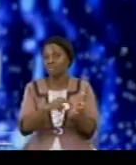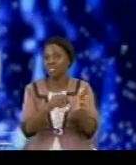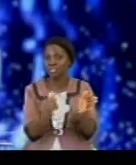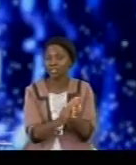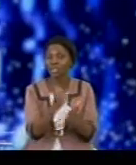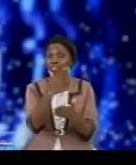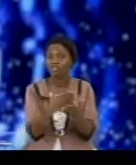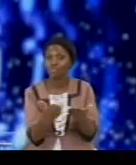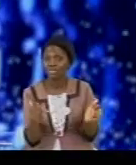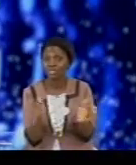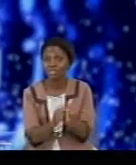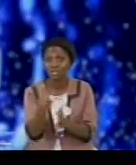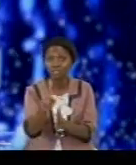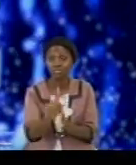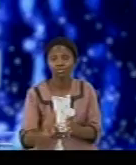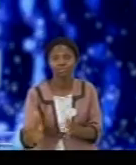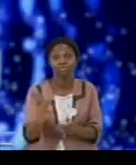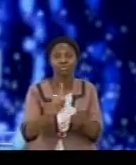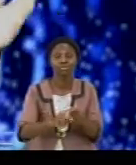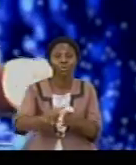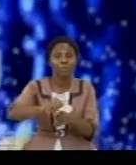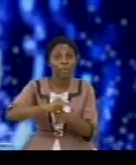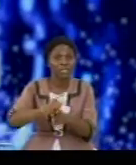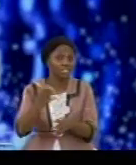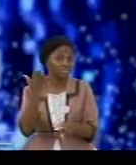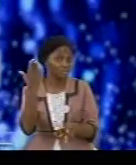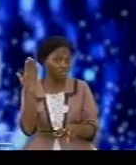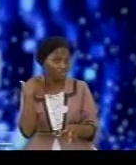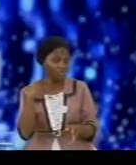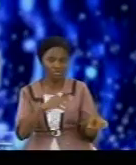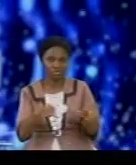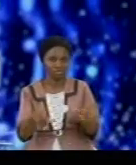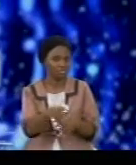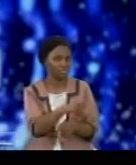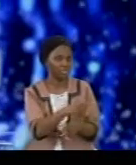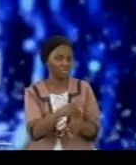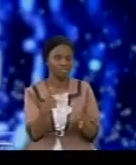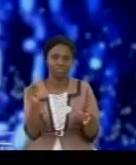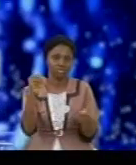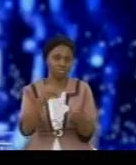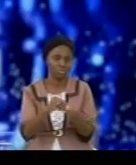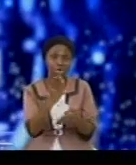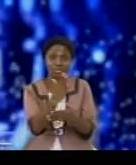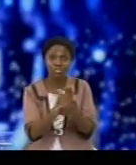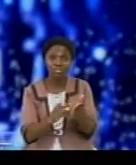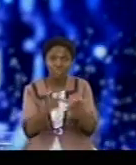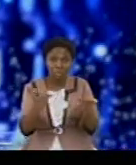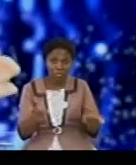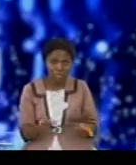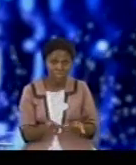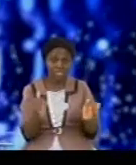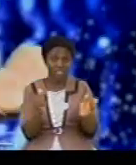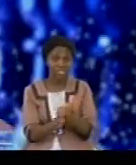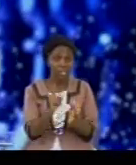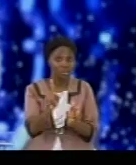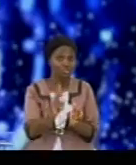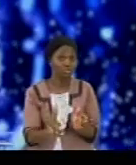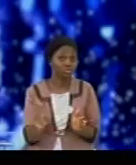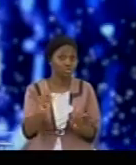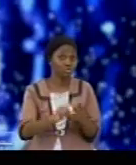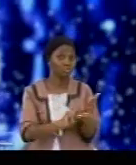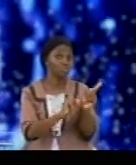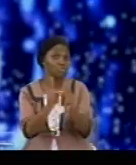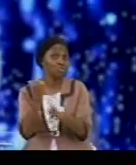you do them no more. Some places you used to go which do not have the approval of the Almighty God, you go there no